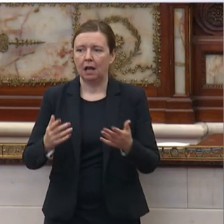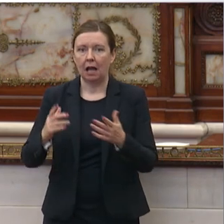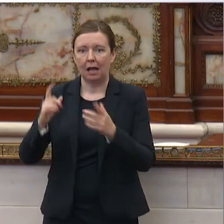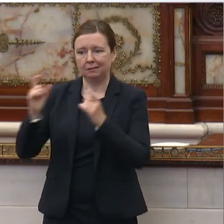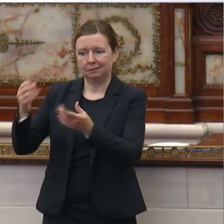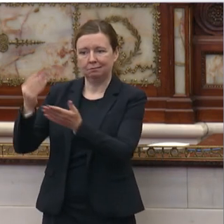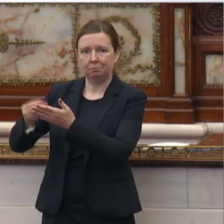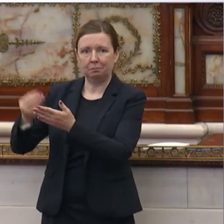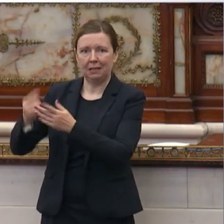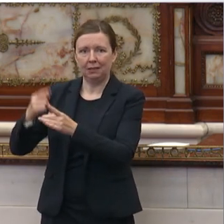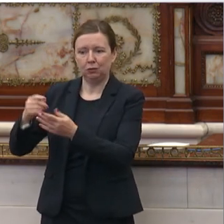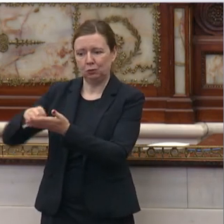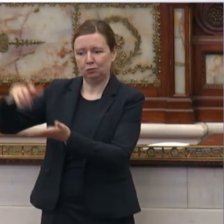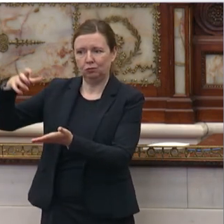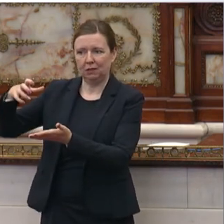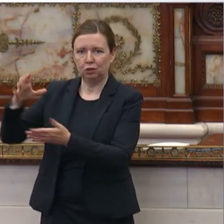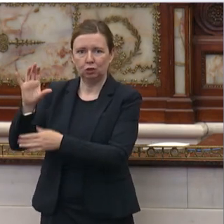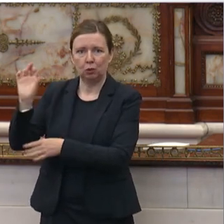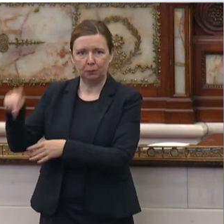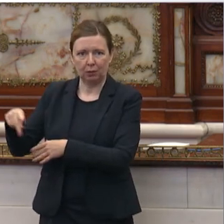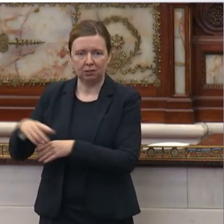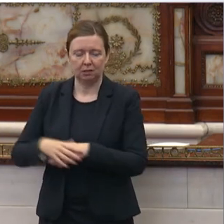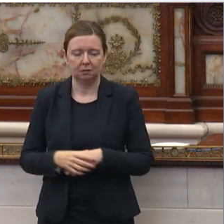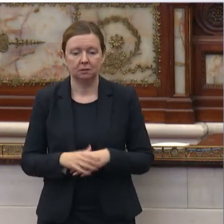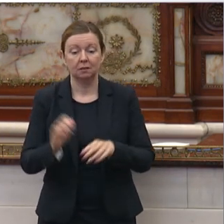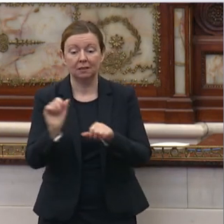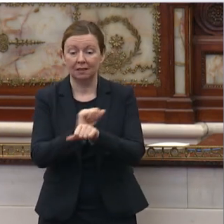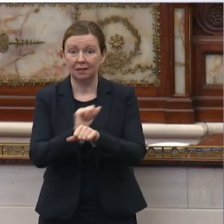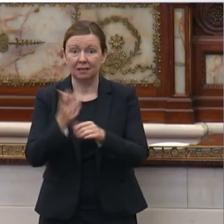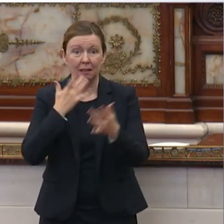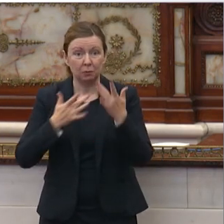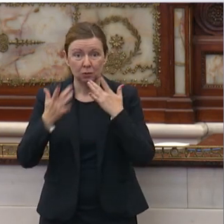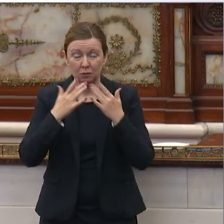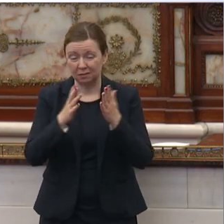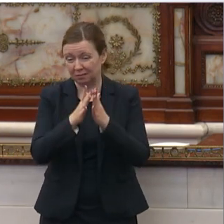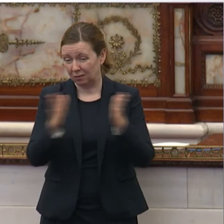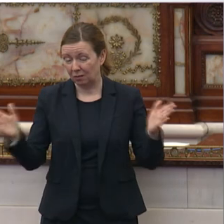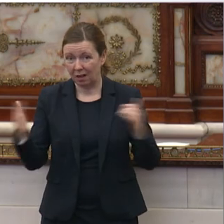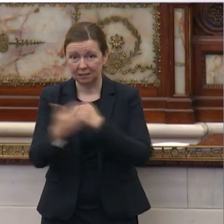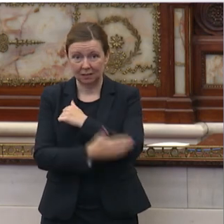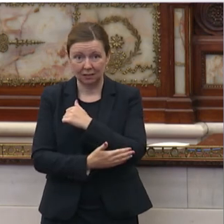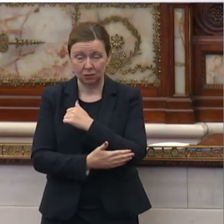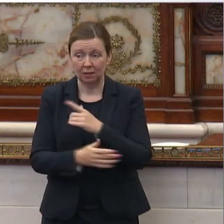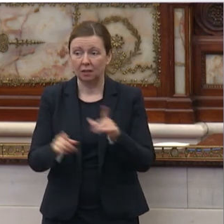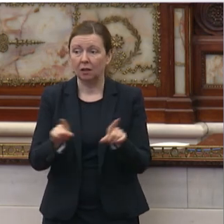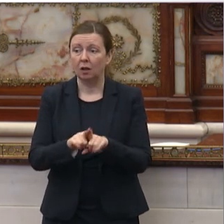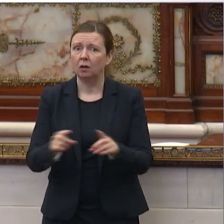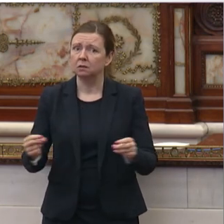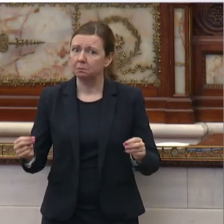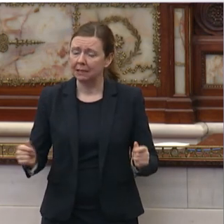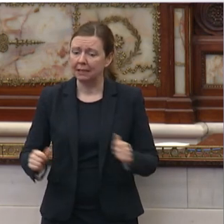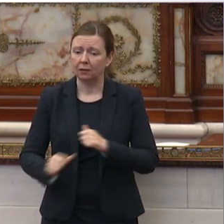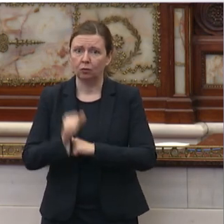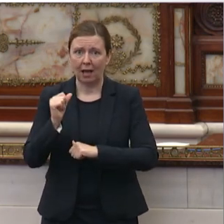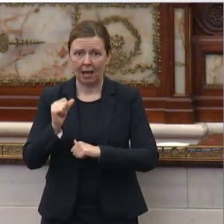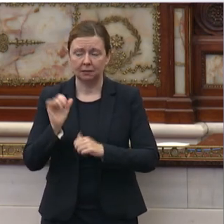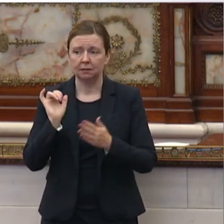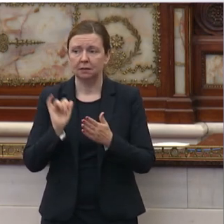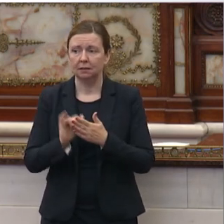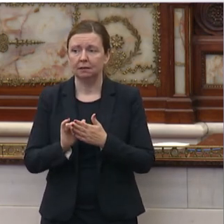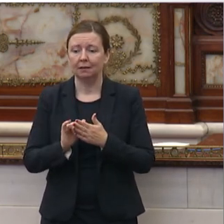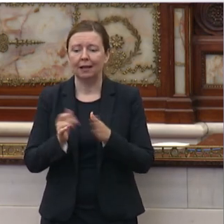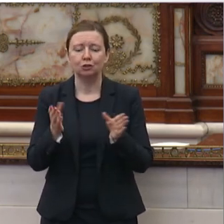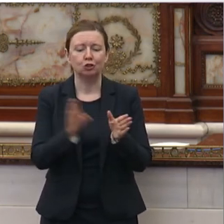corporations. As labor shortages sweep this country, there's also an immediate threat that this